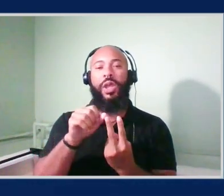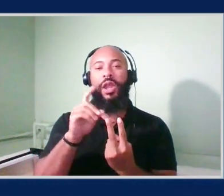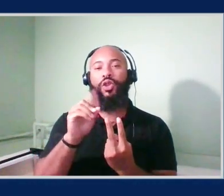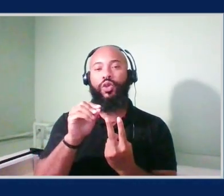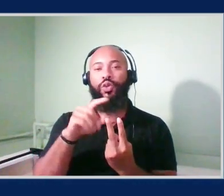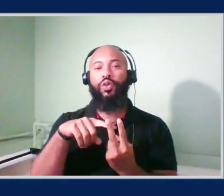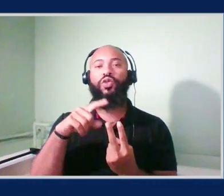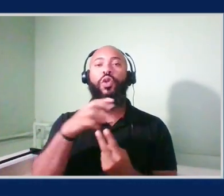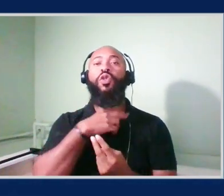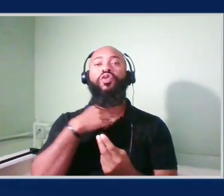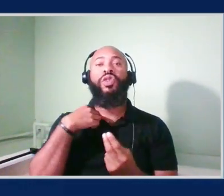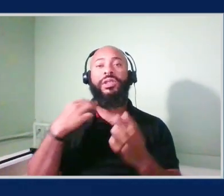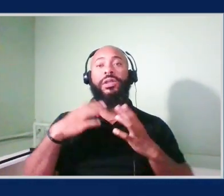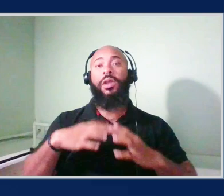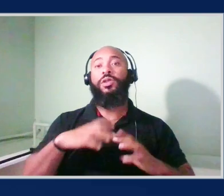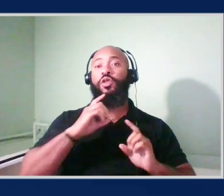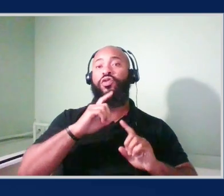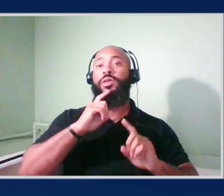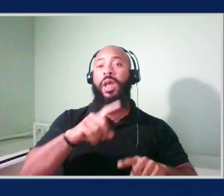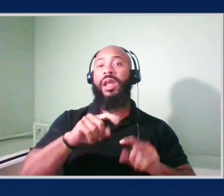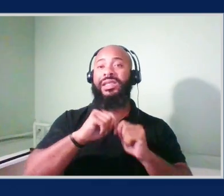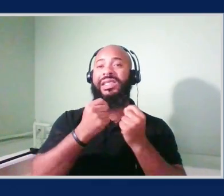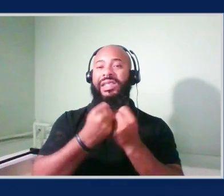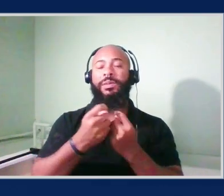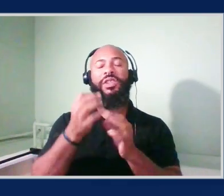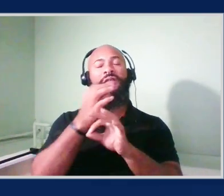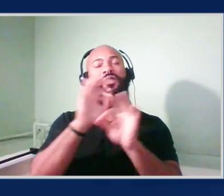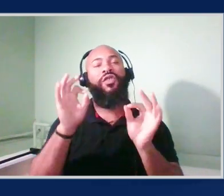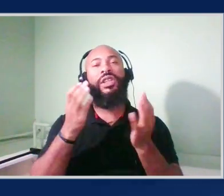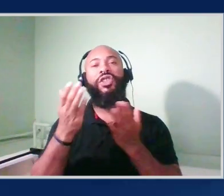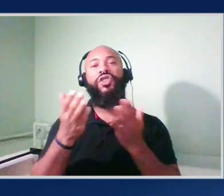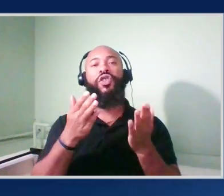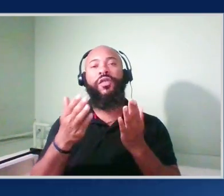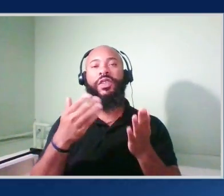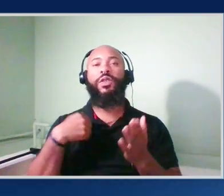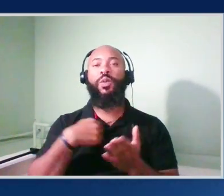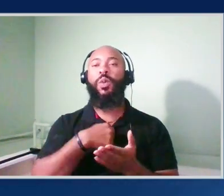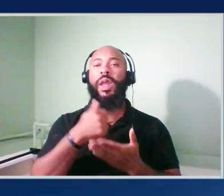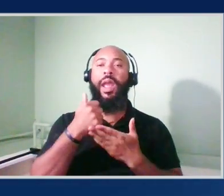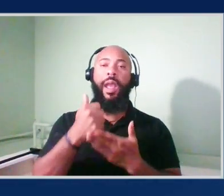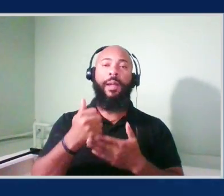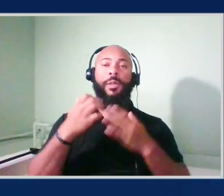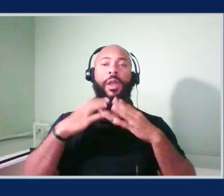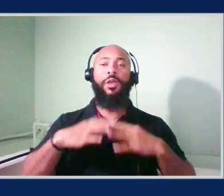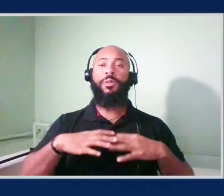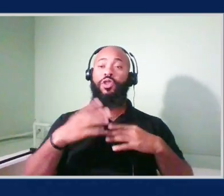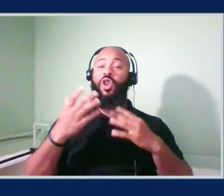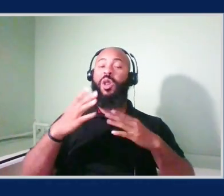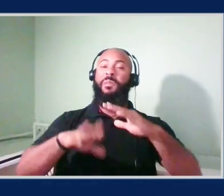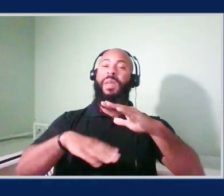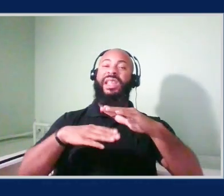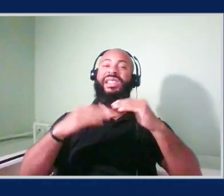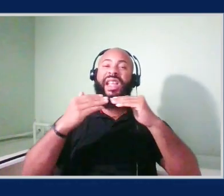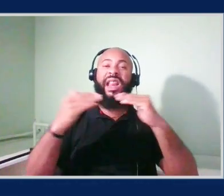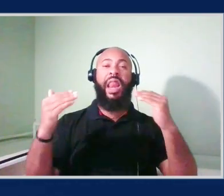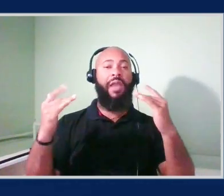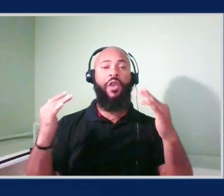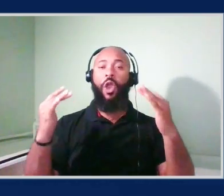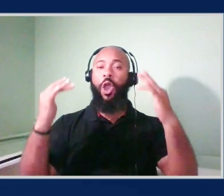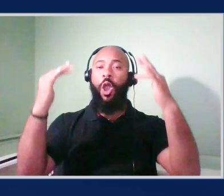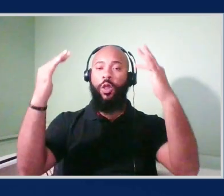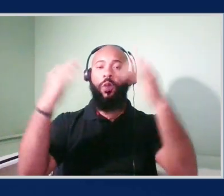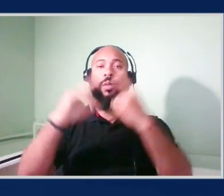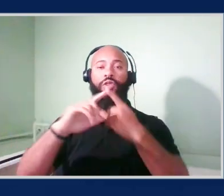is a free service. And we help customers on the basic level all the way up to enterprise. It doesn't